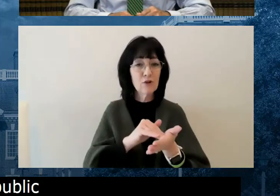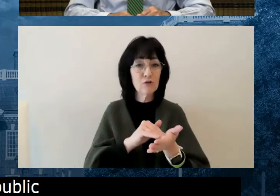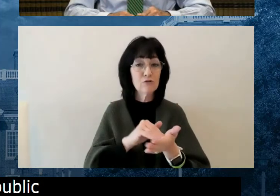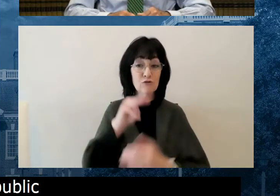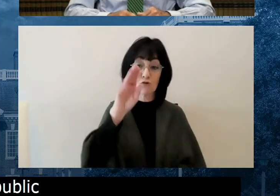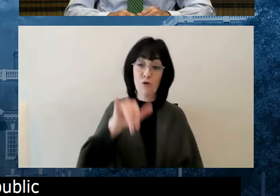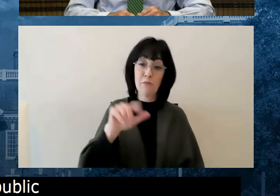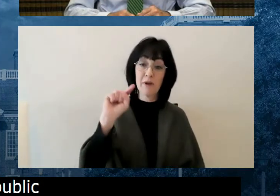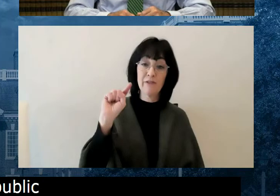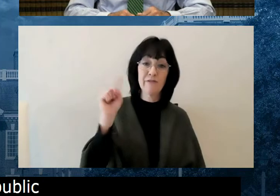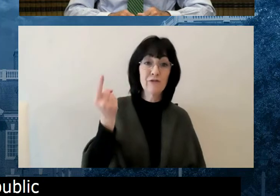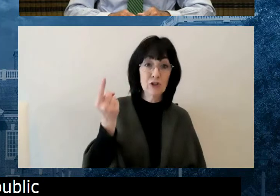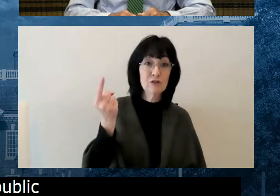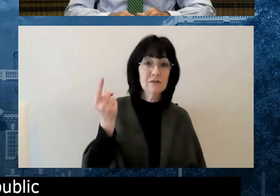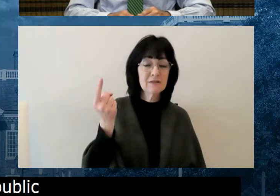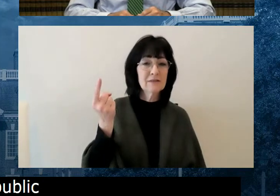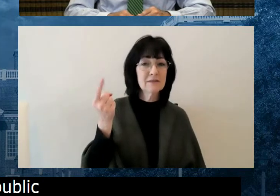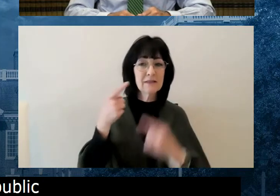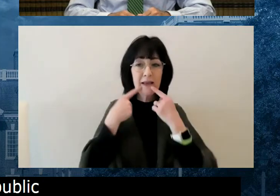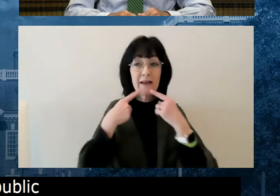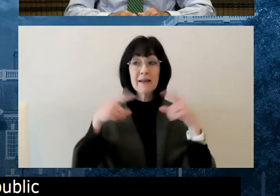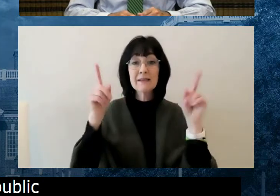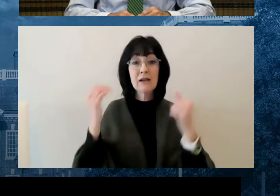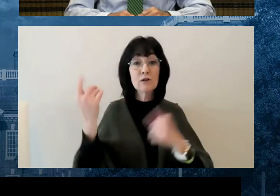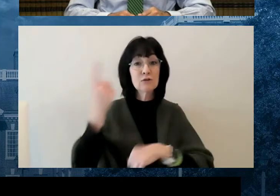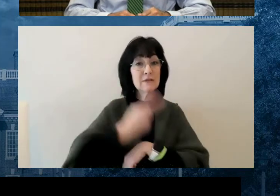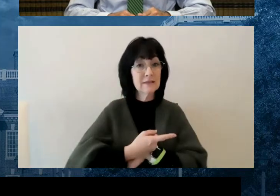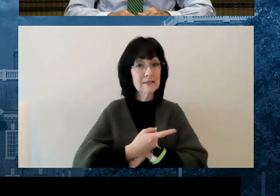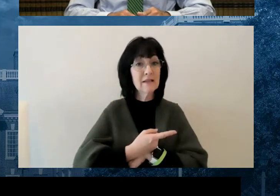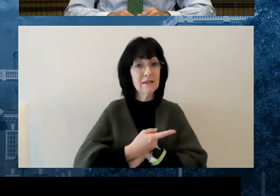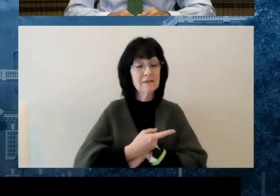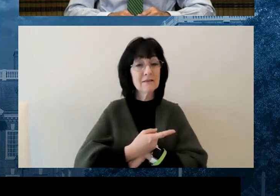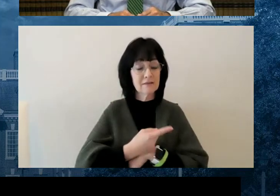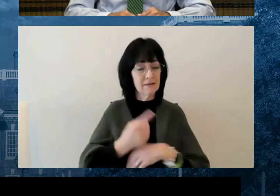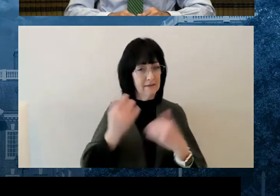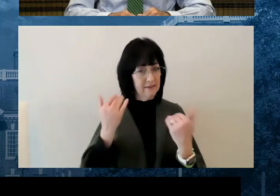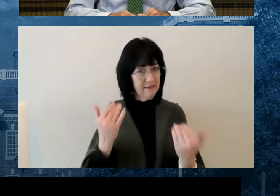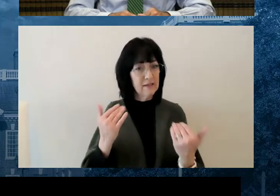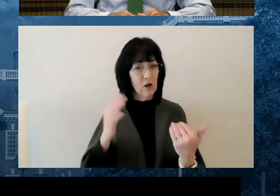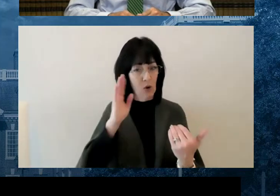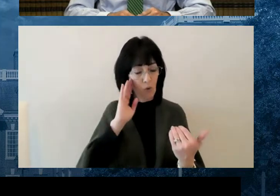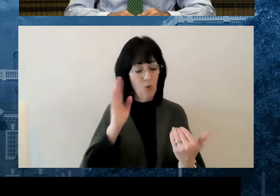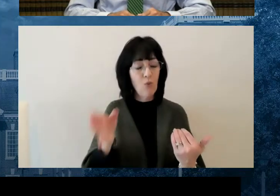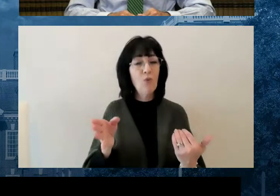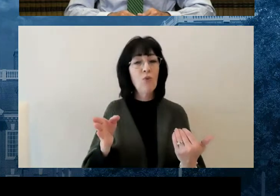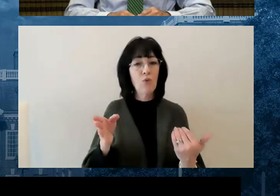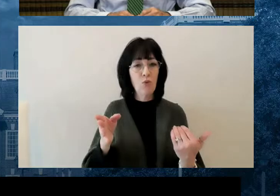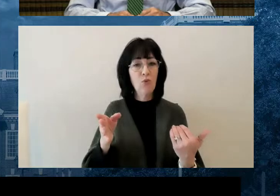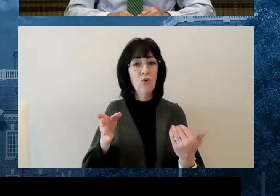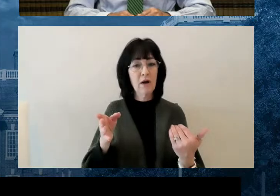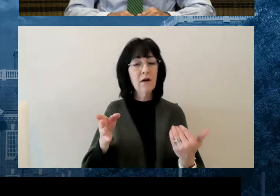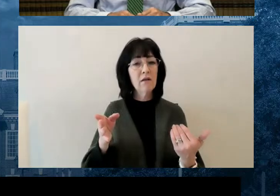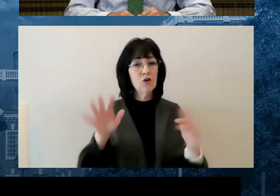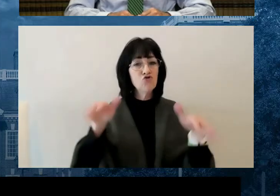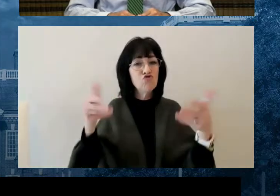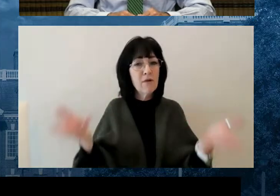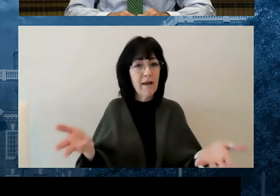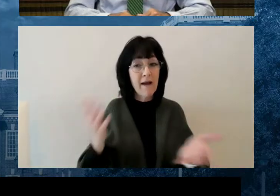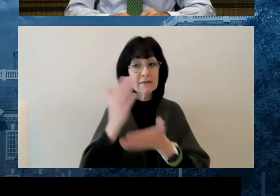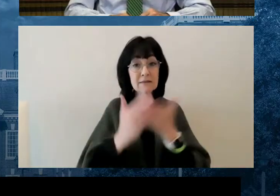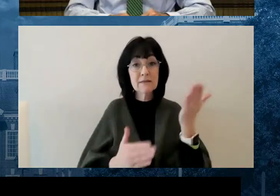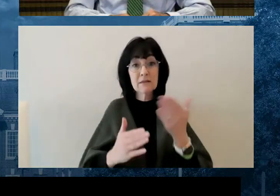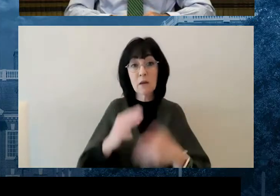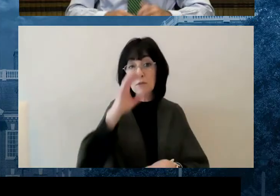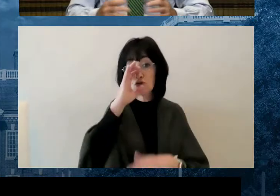announcing today that we will loosen restrictions on Delawareans, on mask wearing. Indoor